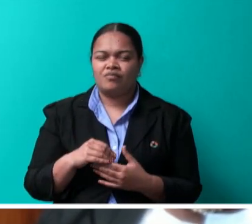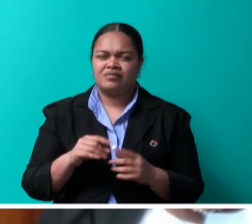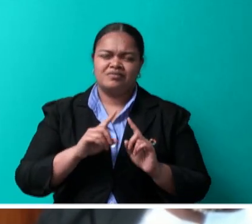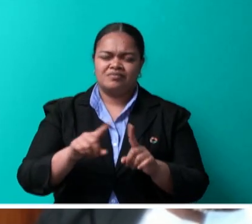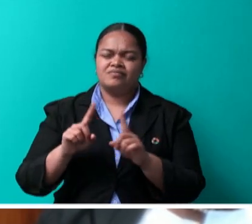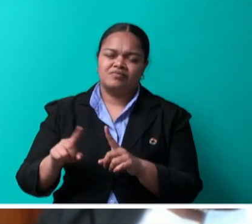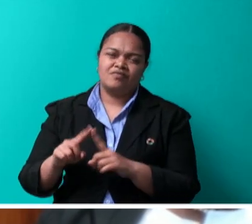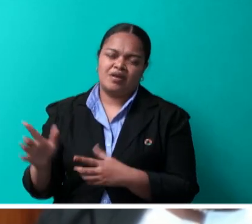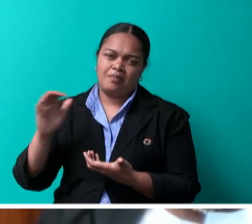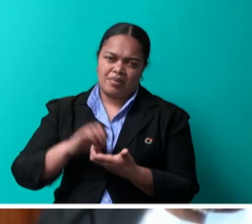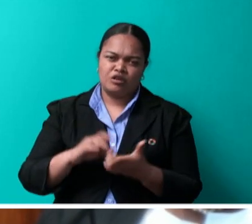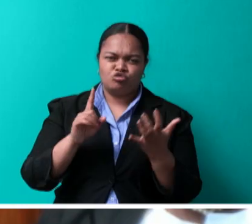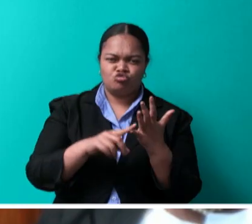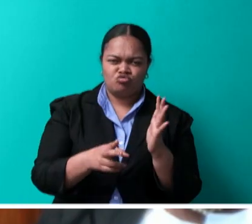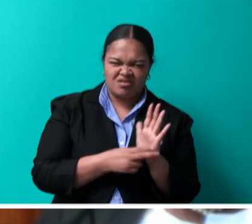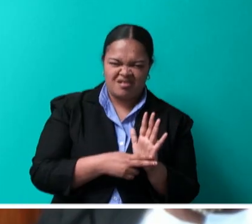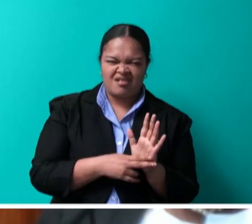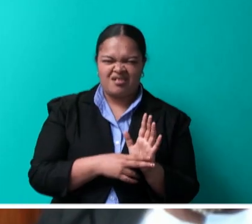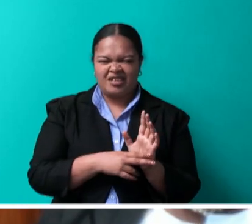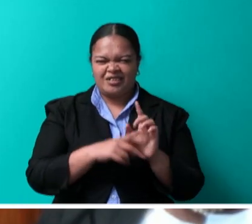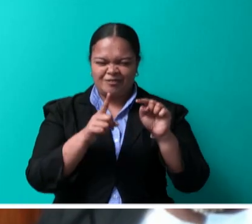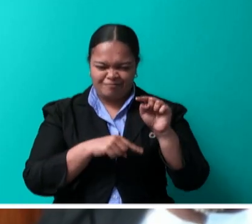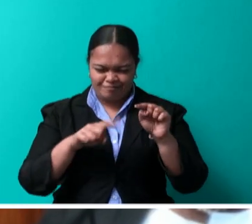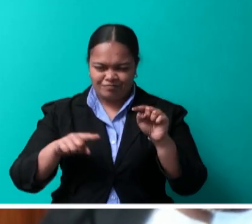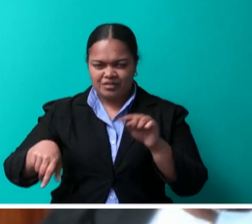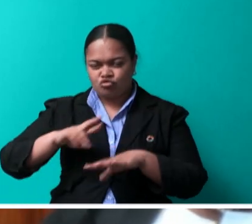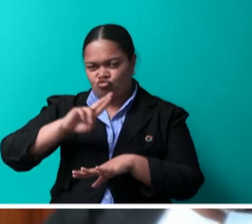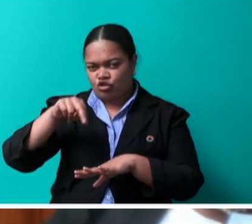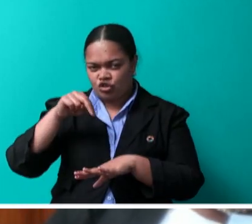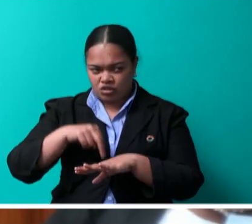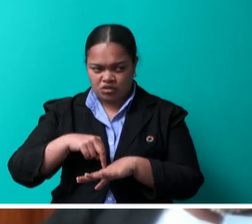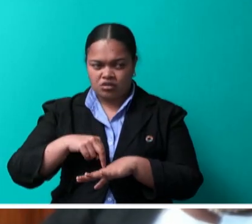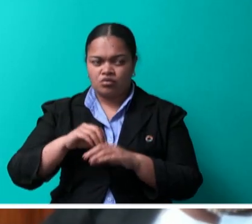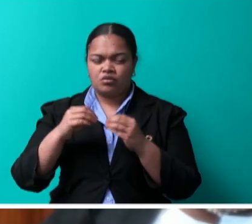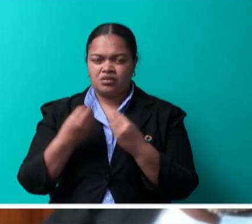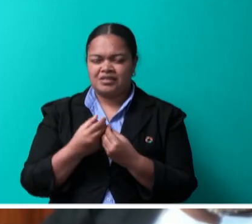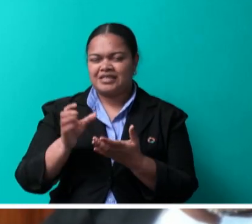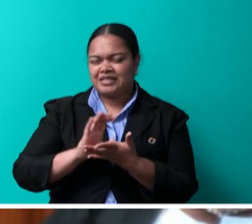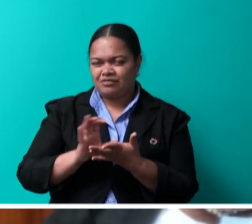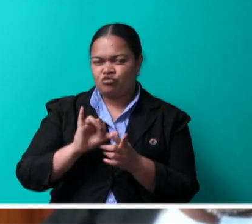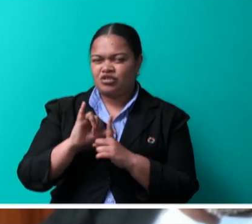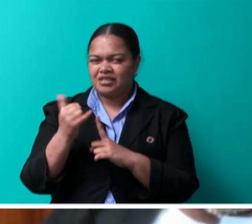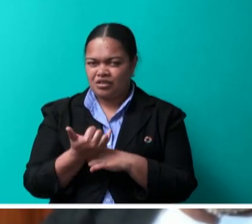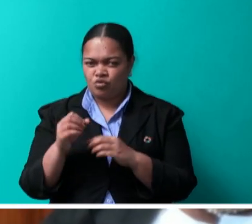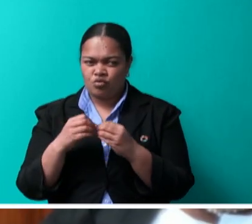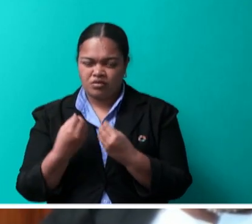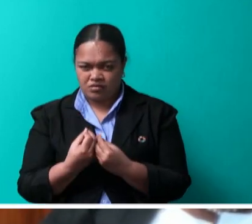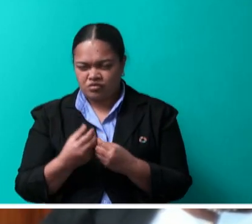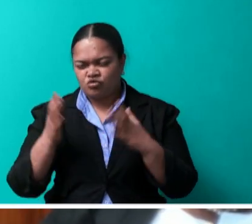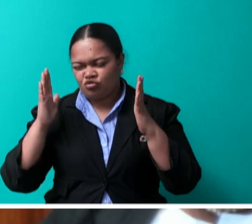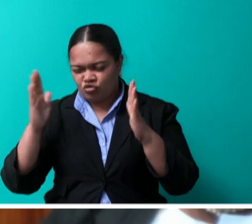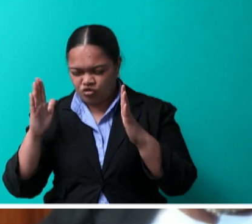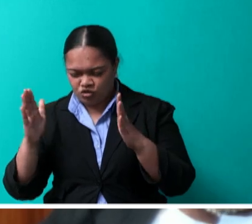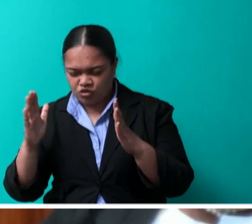partners, United Nations agencies, regional organizations, our civil society organizations, faith-based